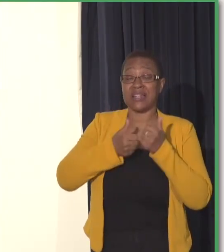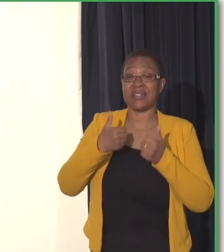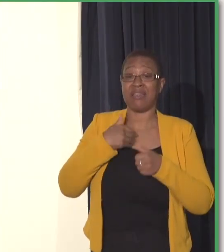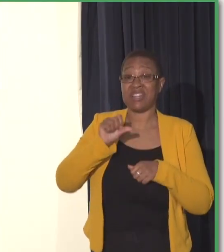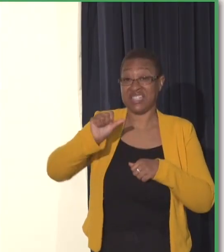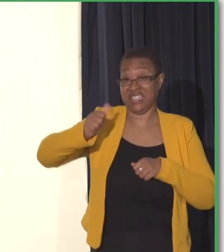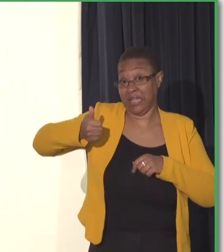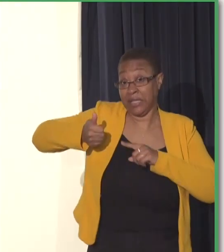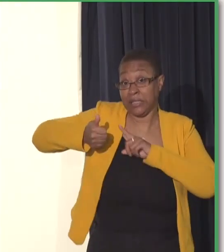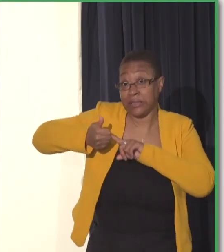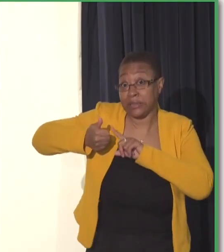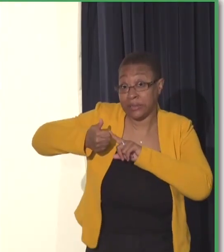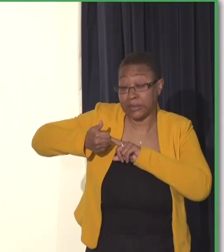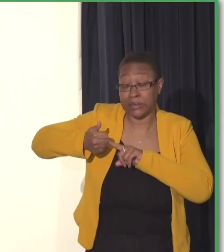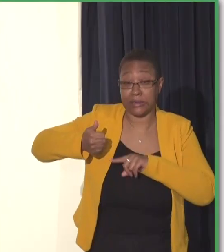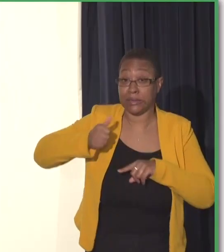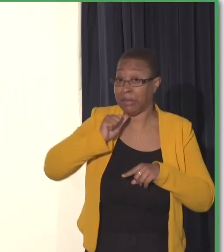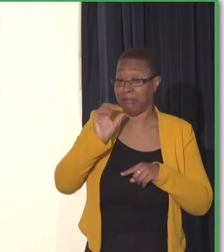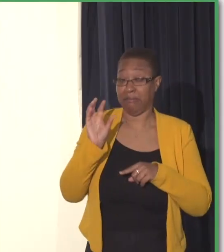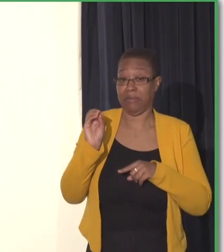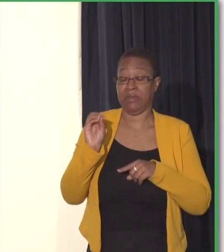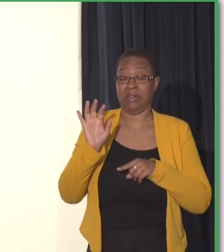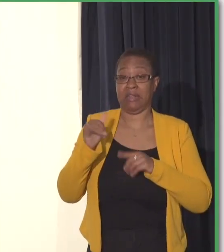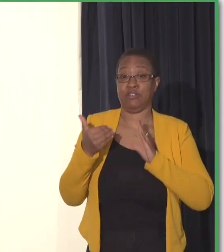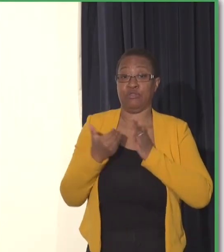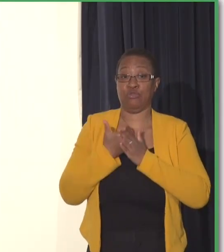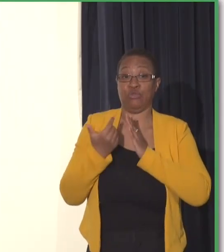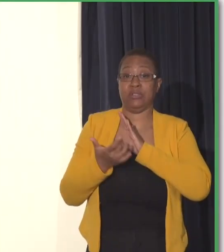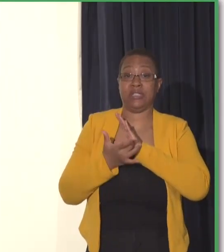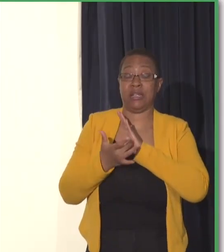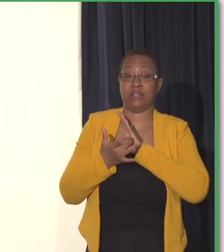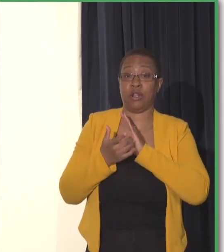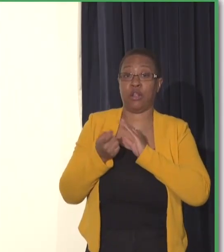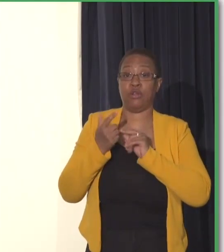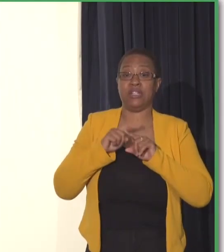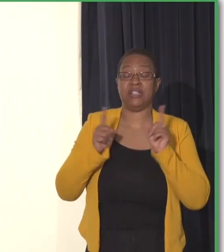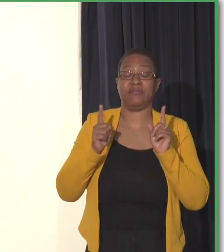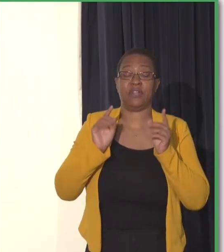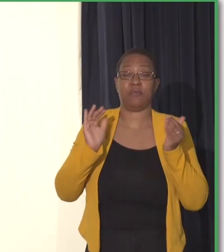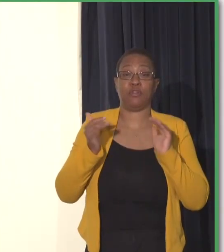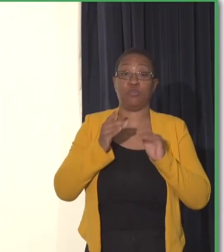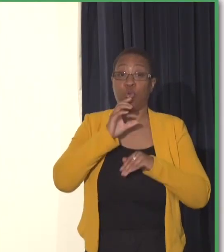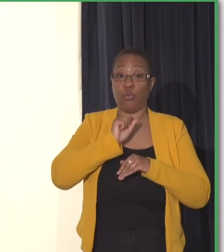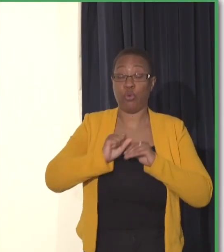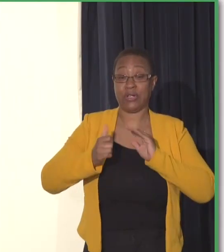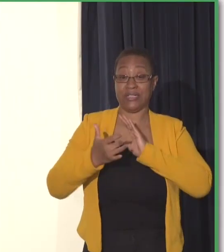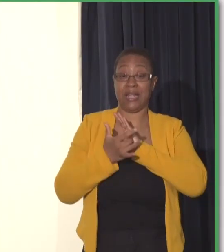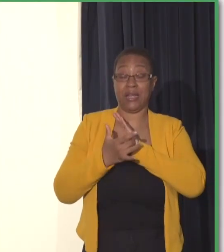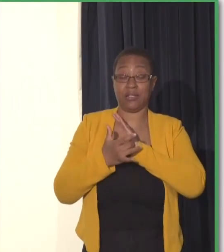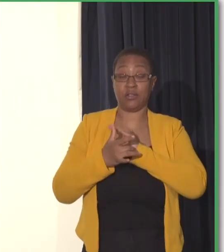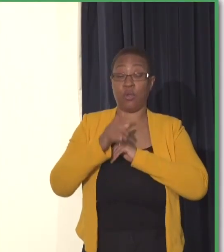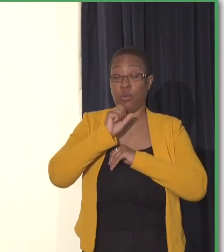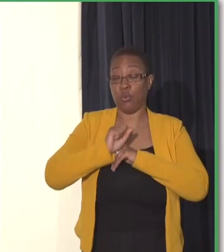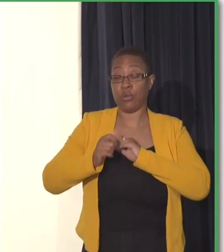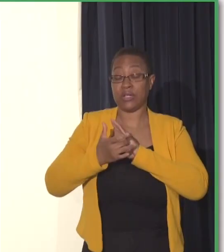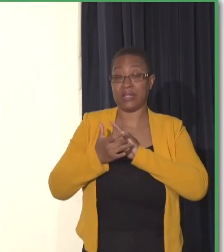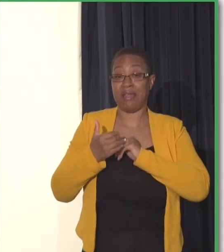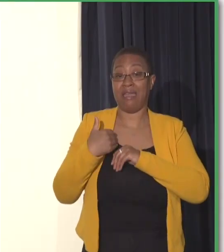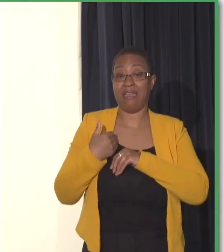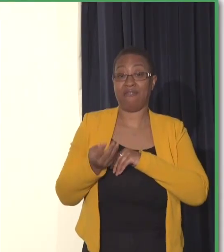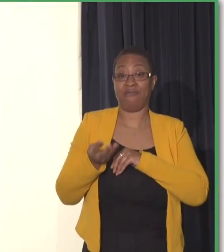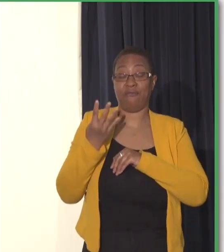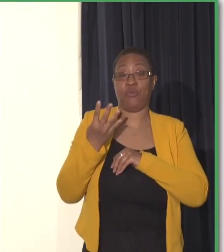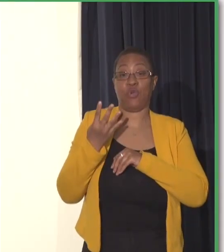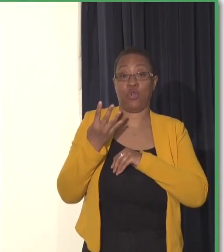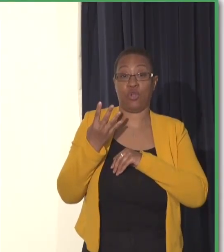probes, which is the new technology. It's a little different than the old technology. The old technology had 4 probes. They